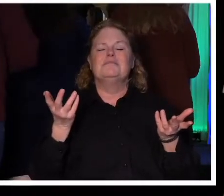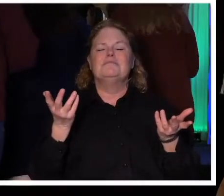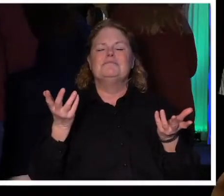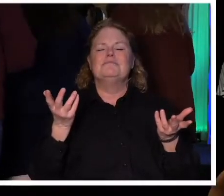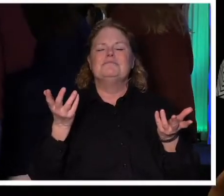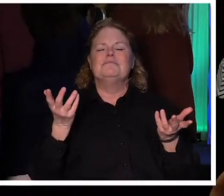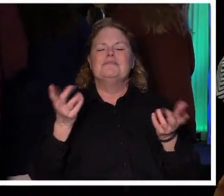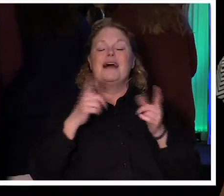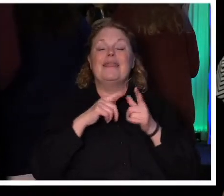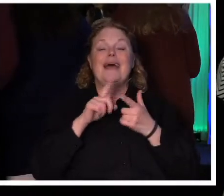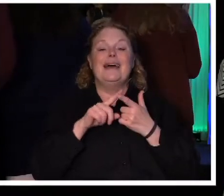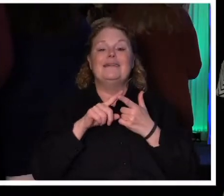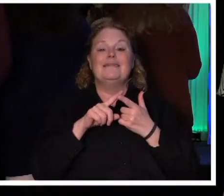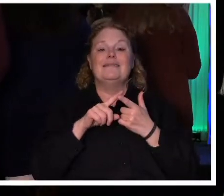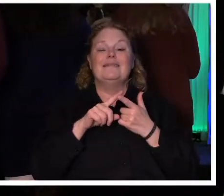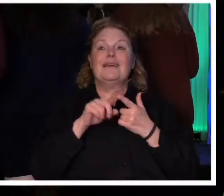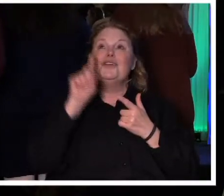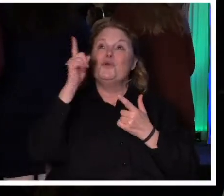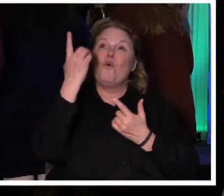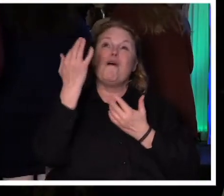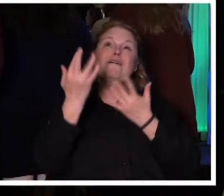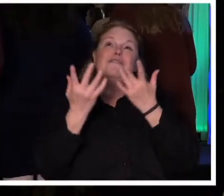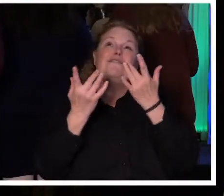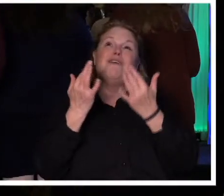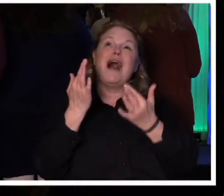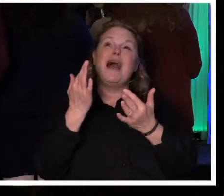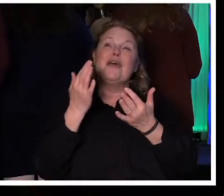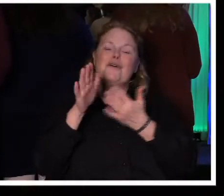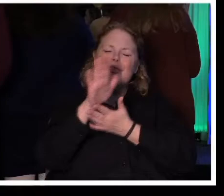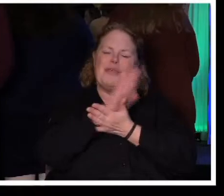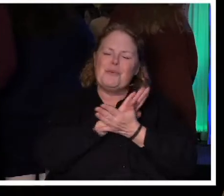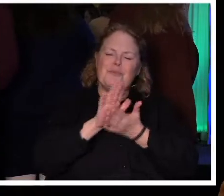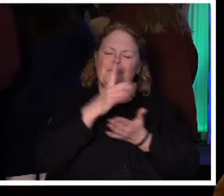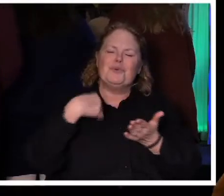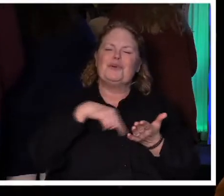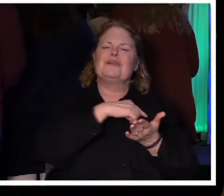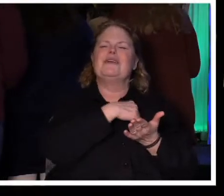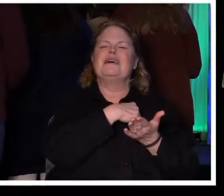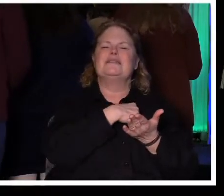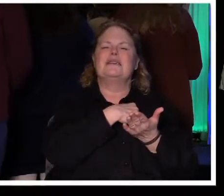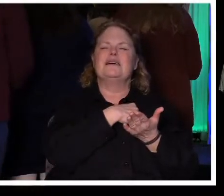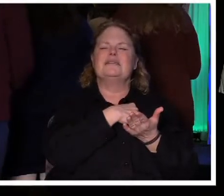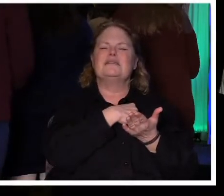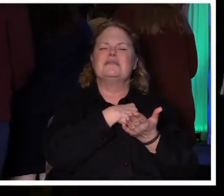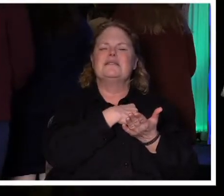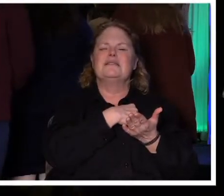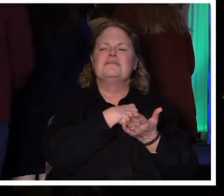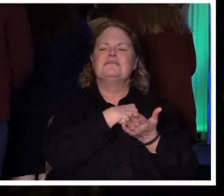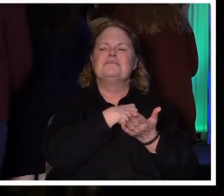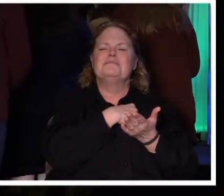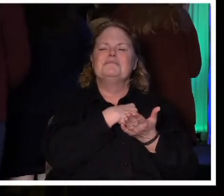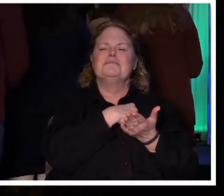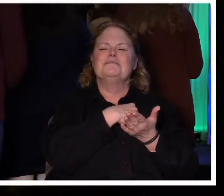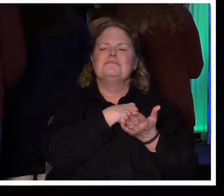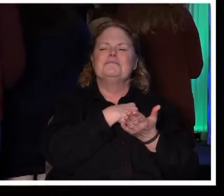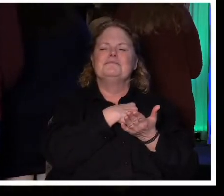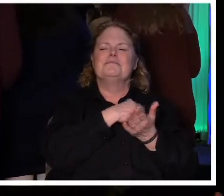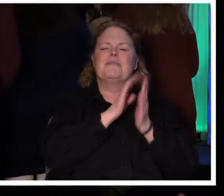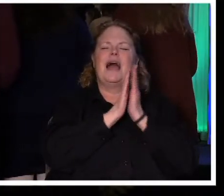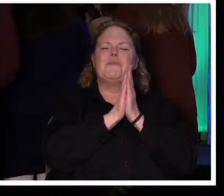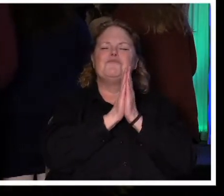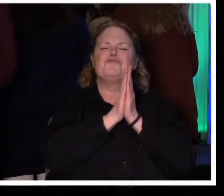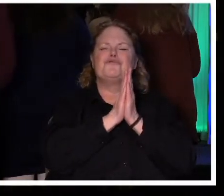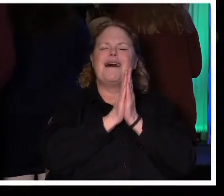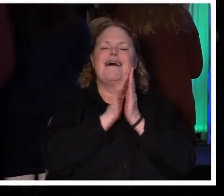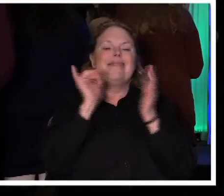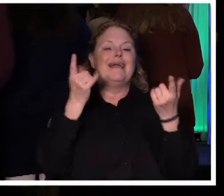the purifying fire of God that redeems us, O Lord. And I pray, God, that as that begins to